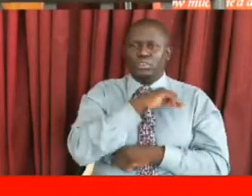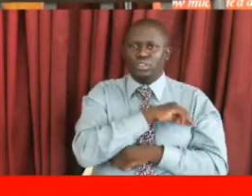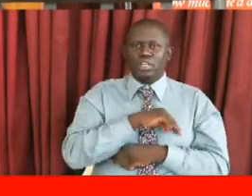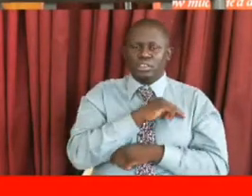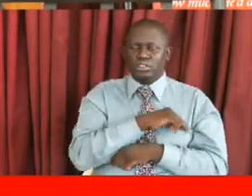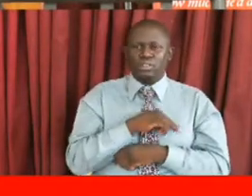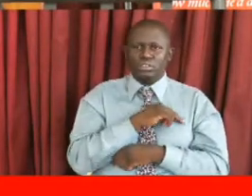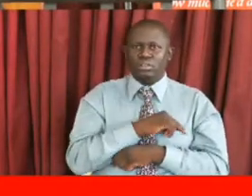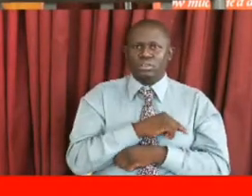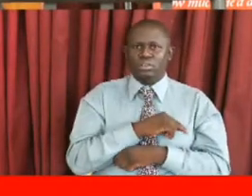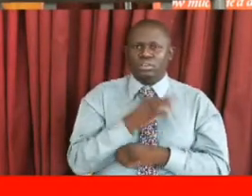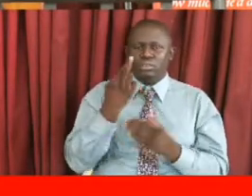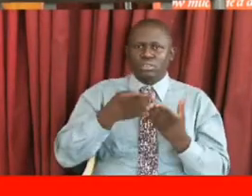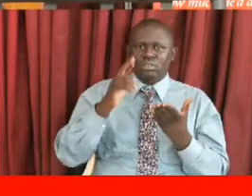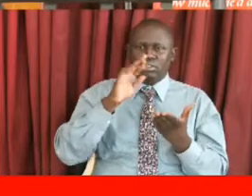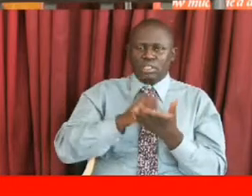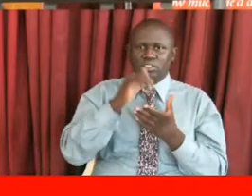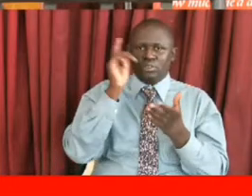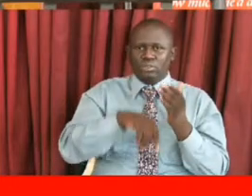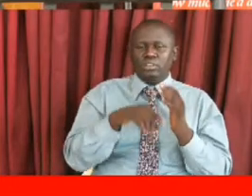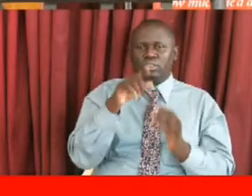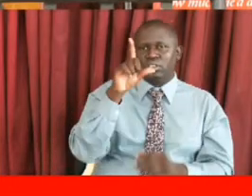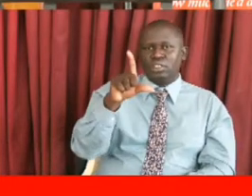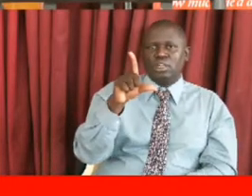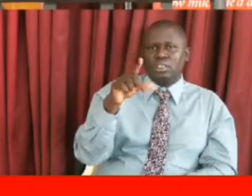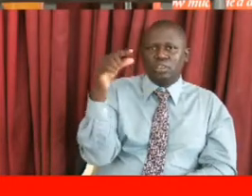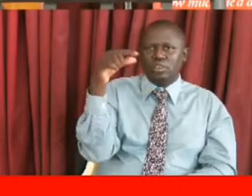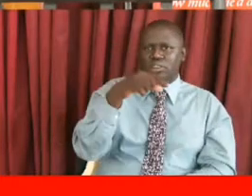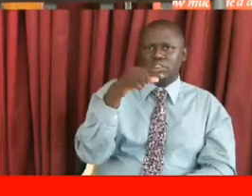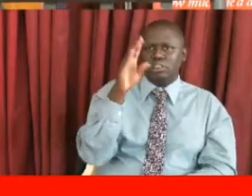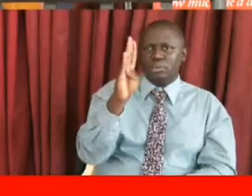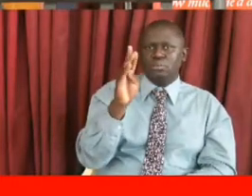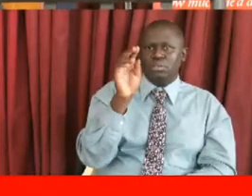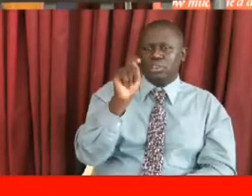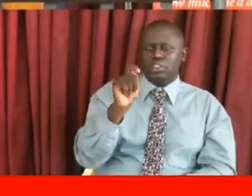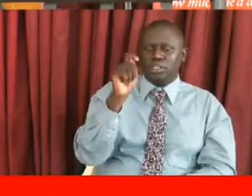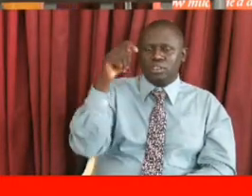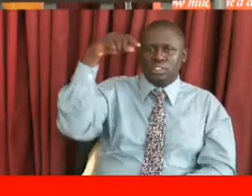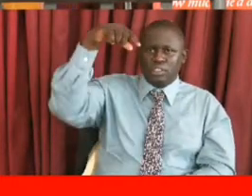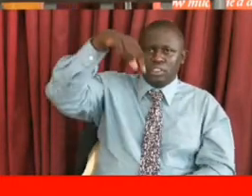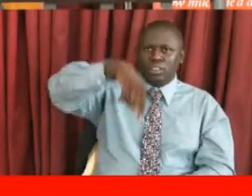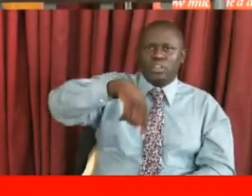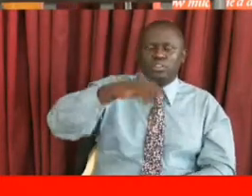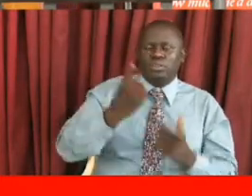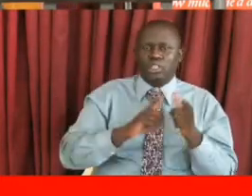resources that is the prophet bring